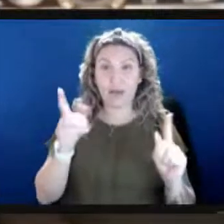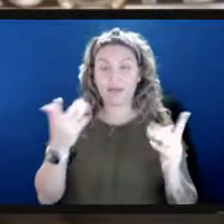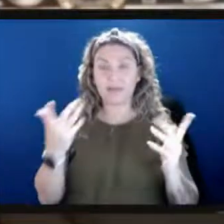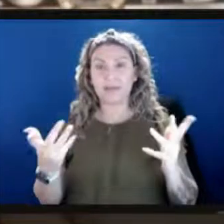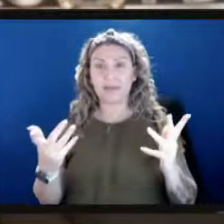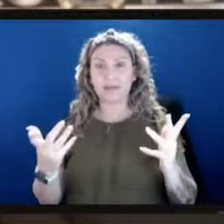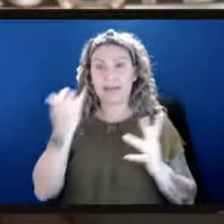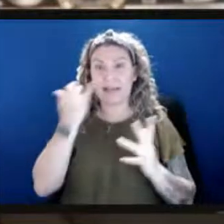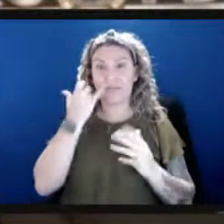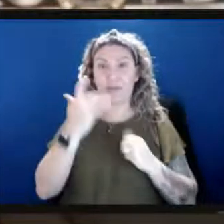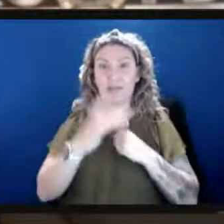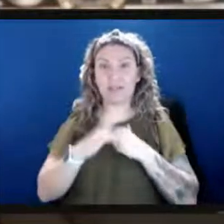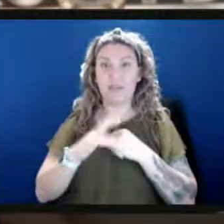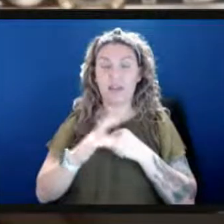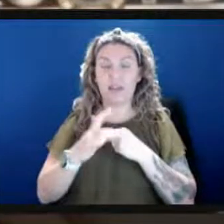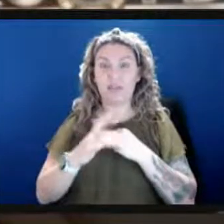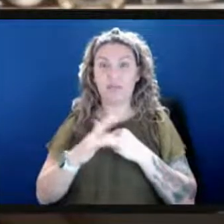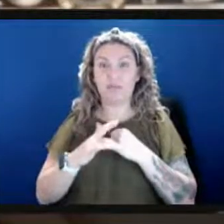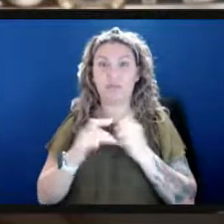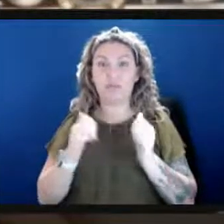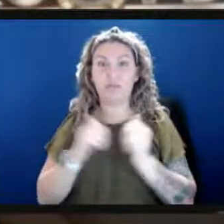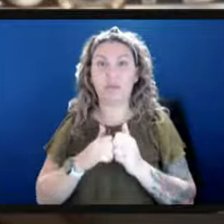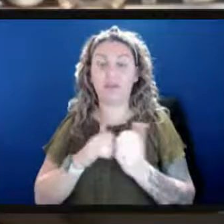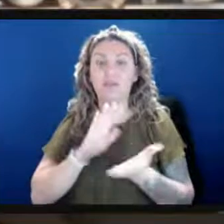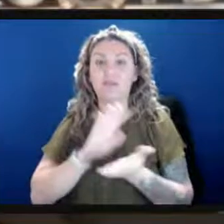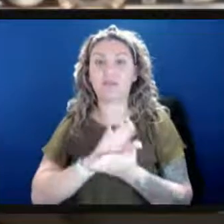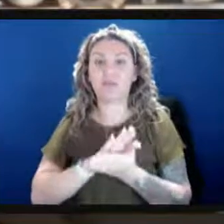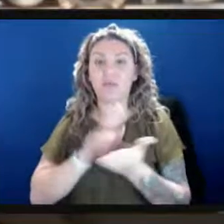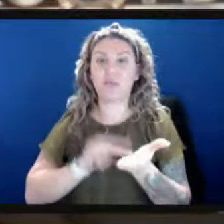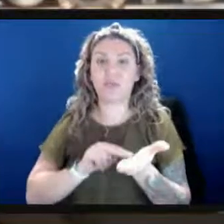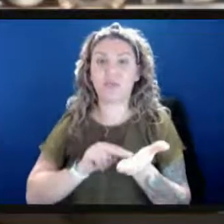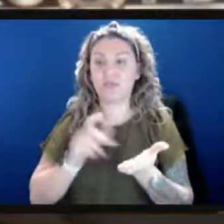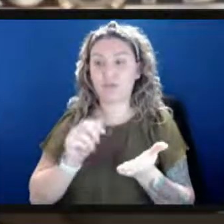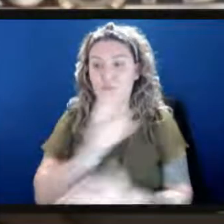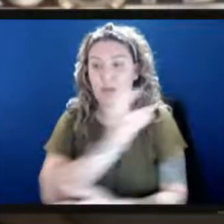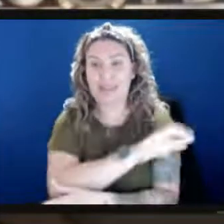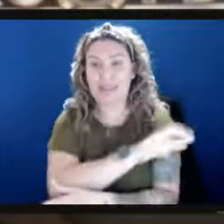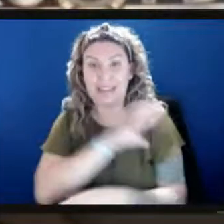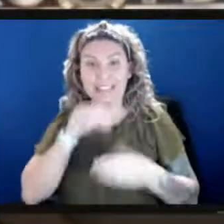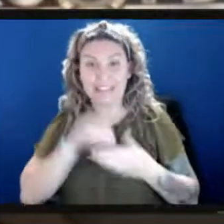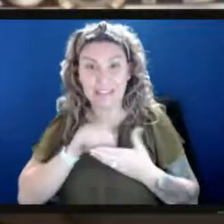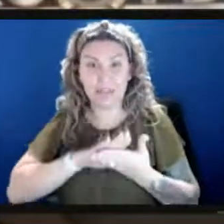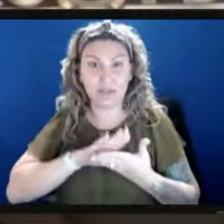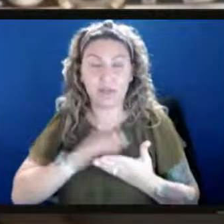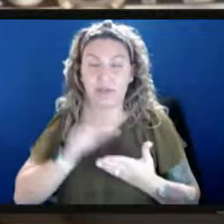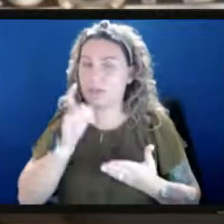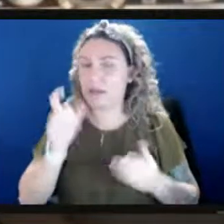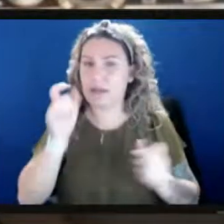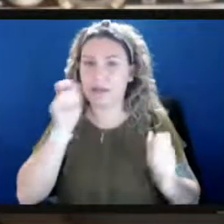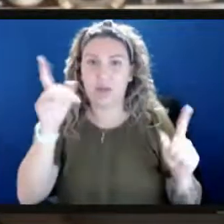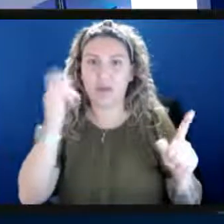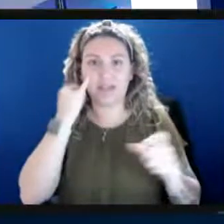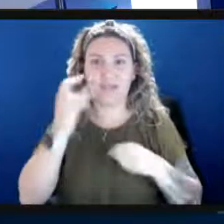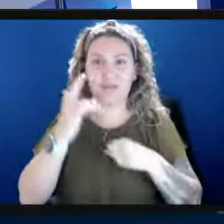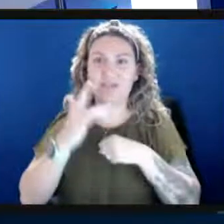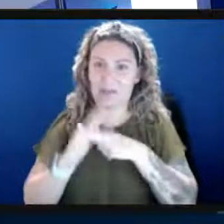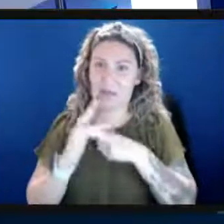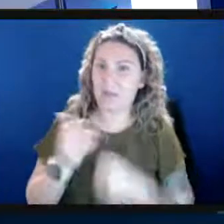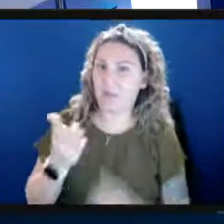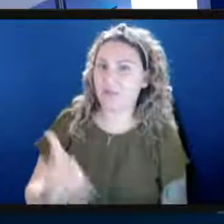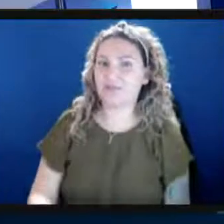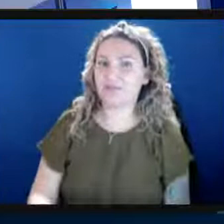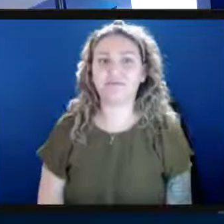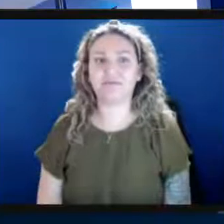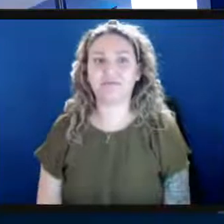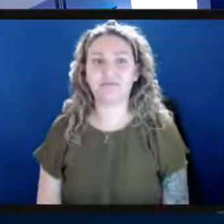it was available, at least with the school nurses or the clinics within the school. It wouldn't surprise me a bit if it was available there. I think I should